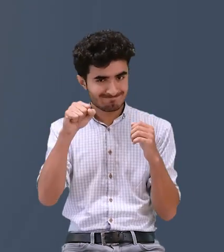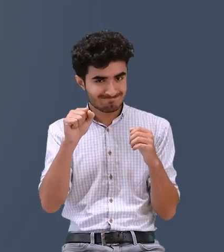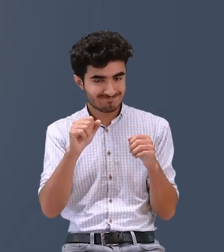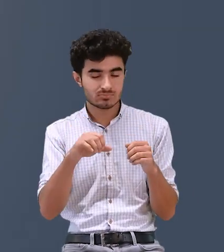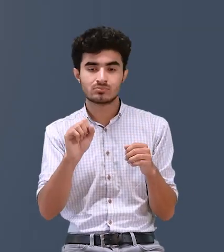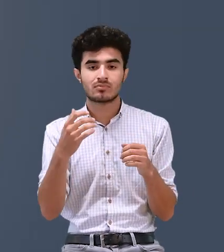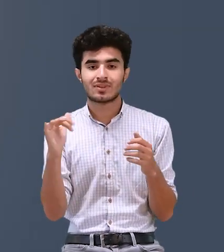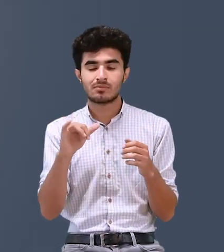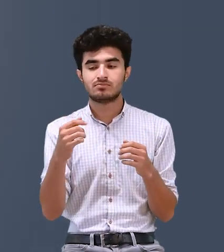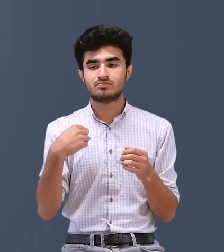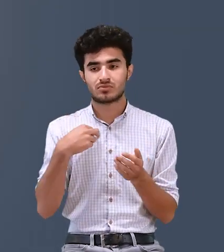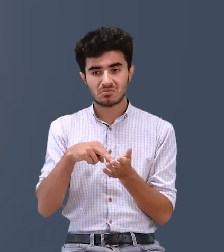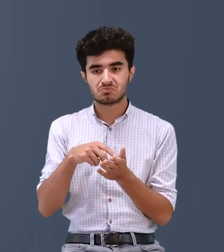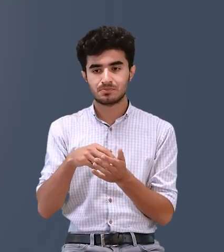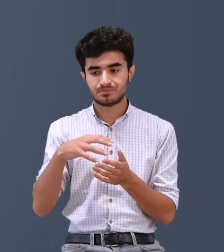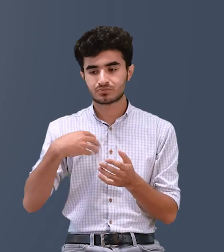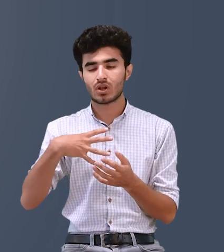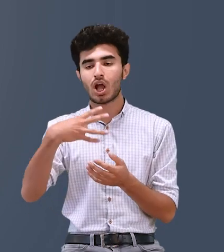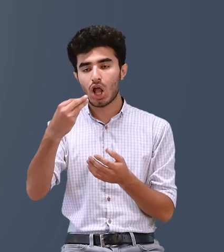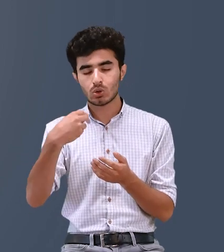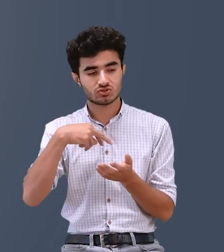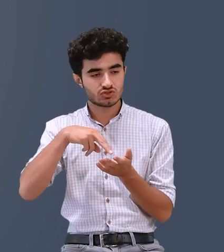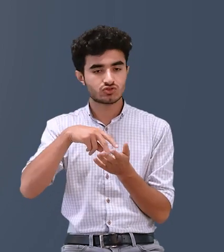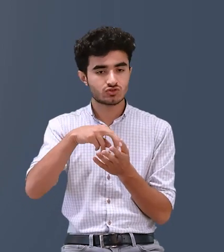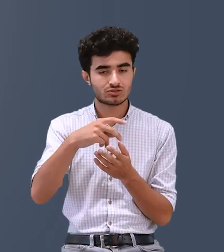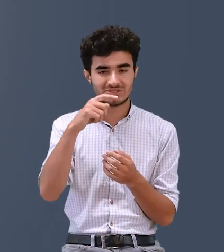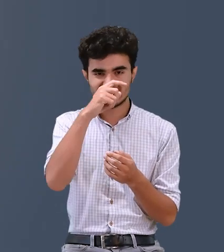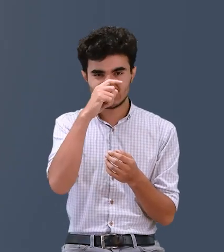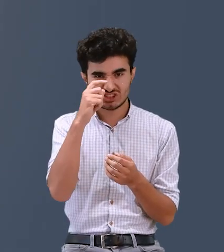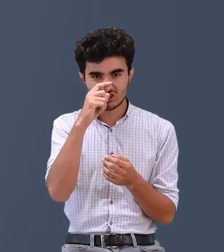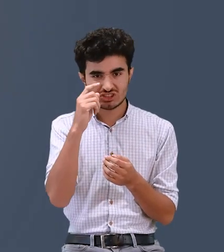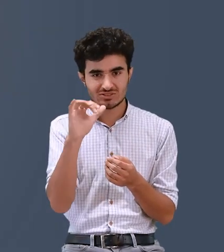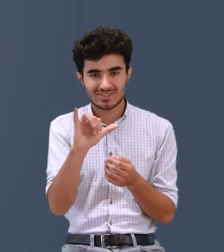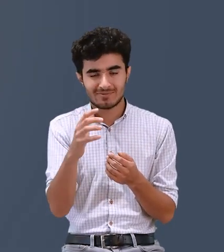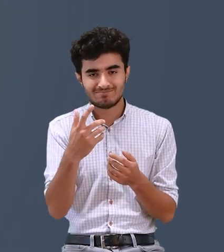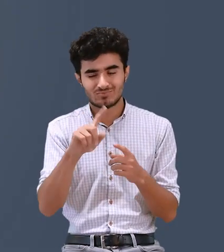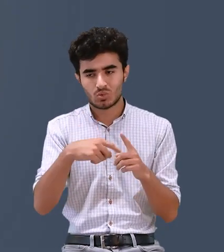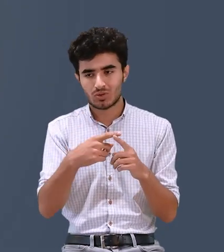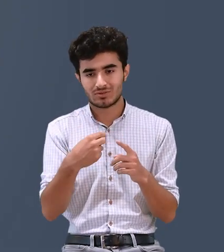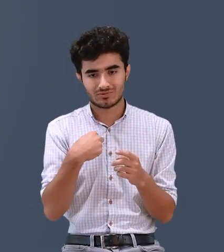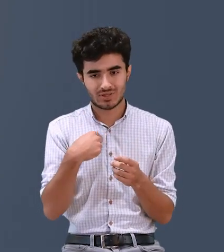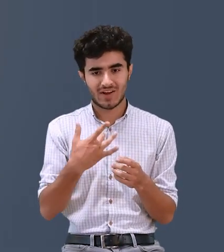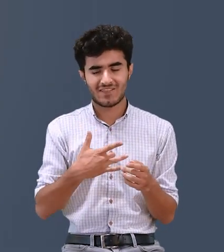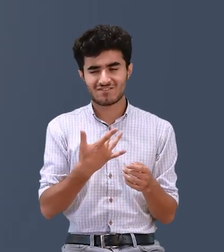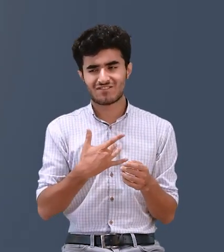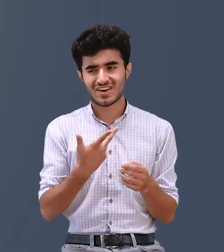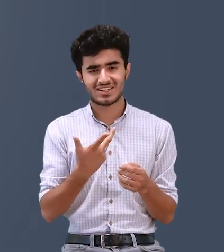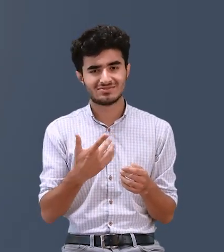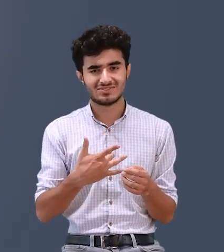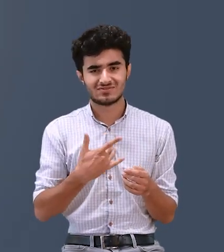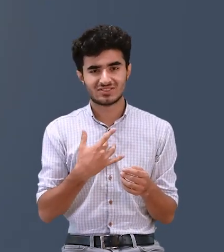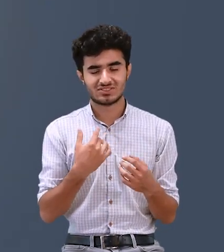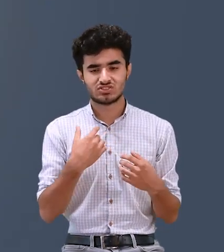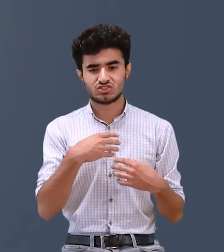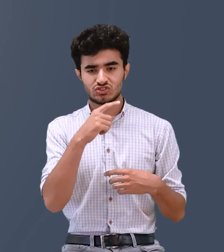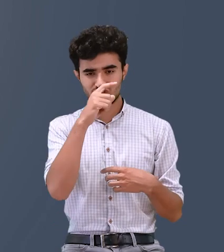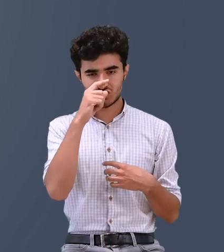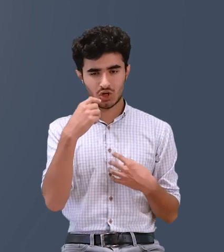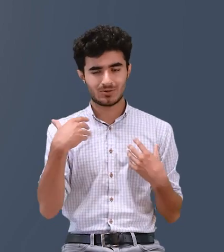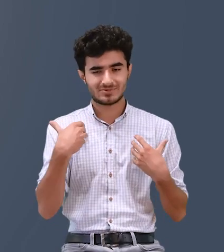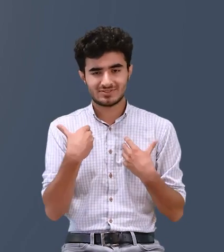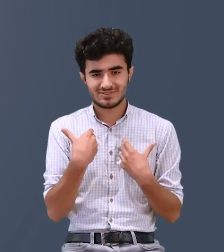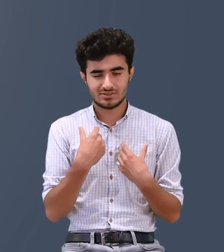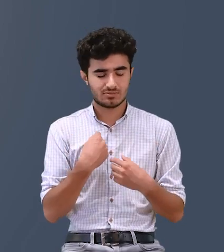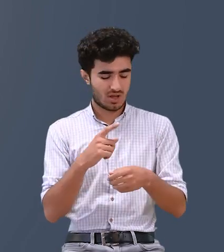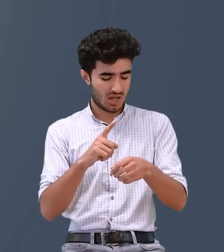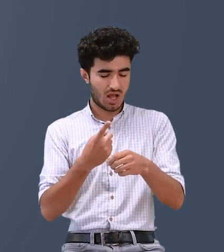the occasional insecurities that come with, when one of us feels that discomfort in